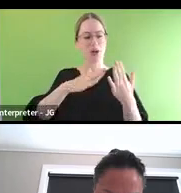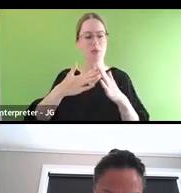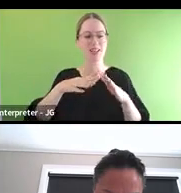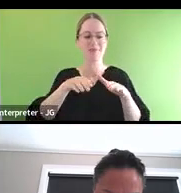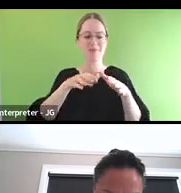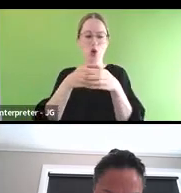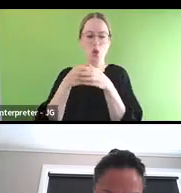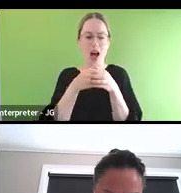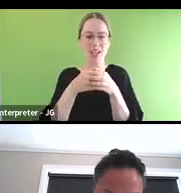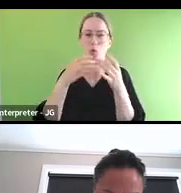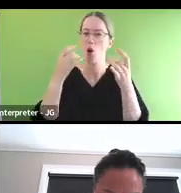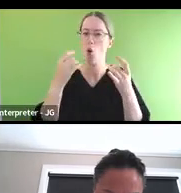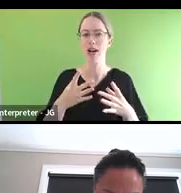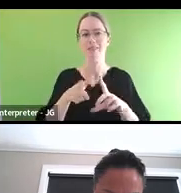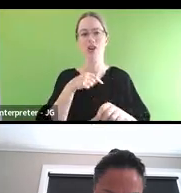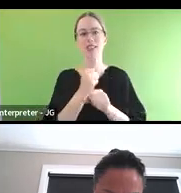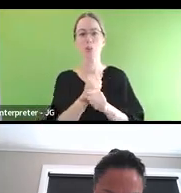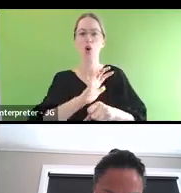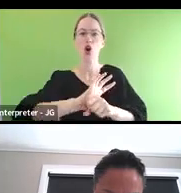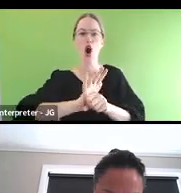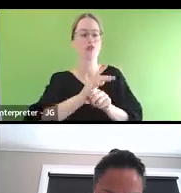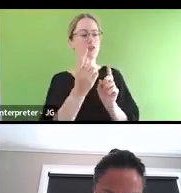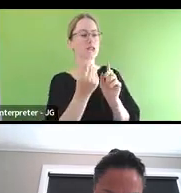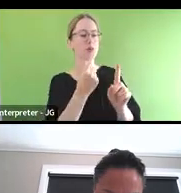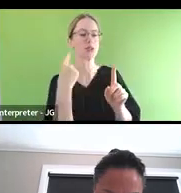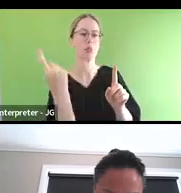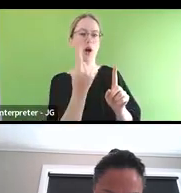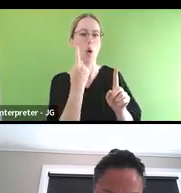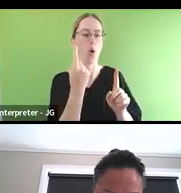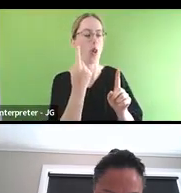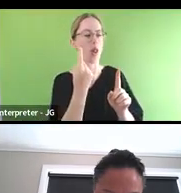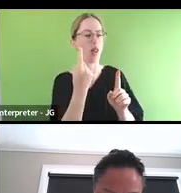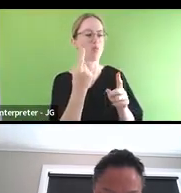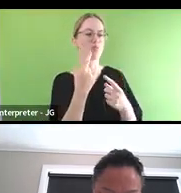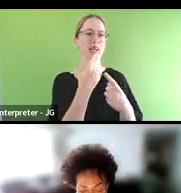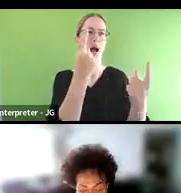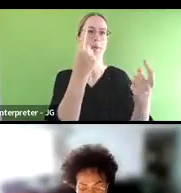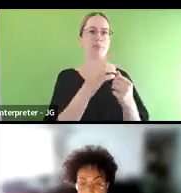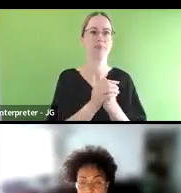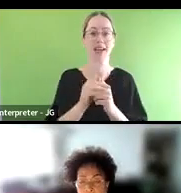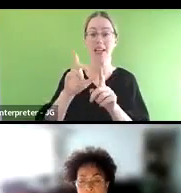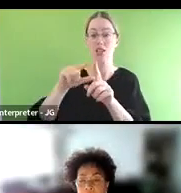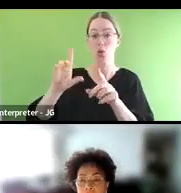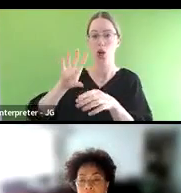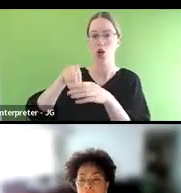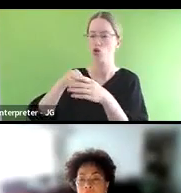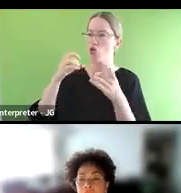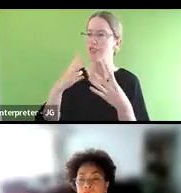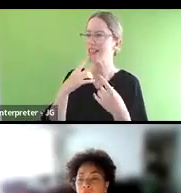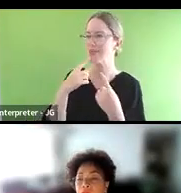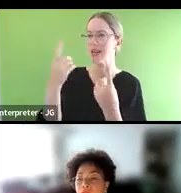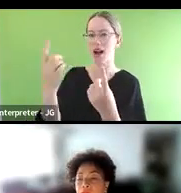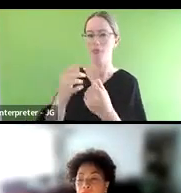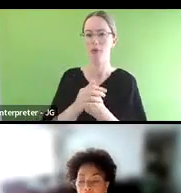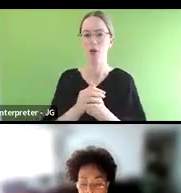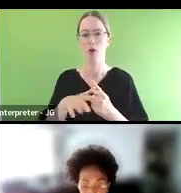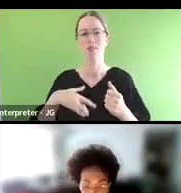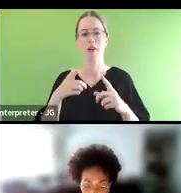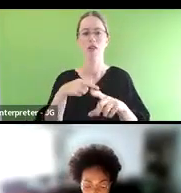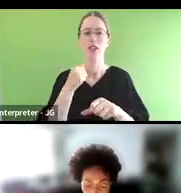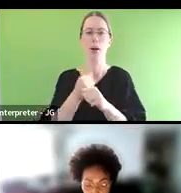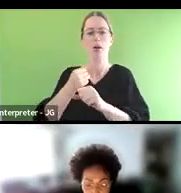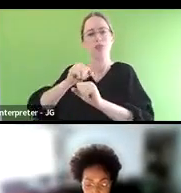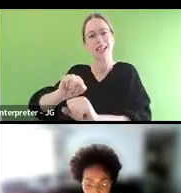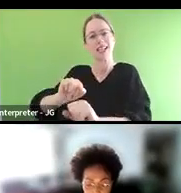same things about the COVID-19 response. We all care about digital inclusion. We think that the protections and support for people